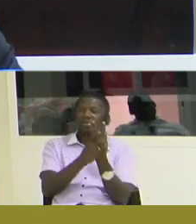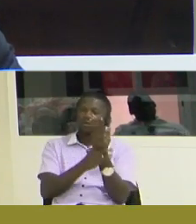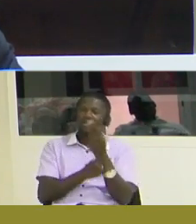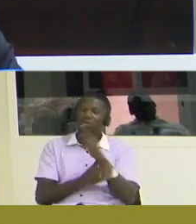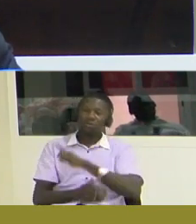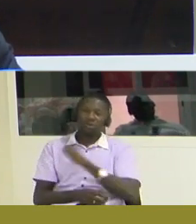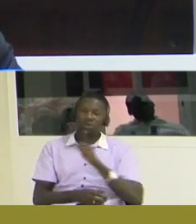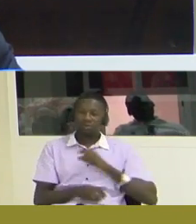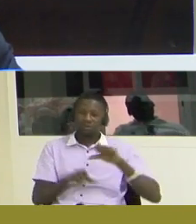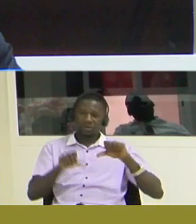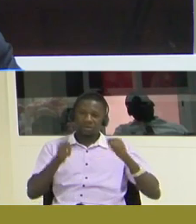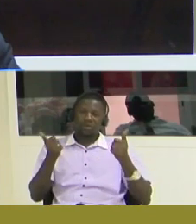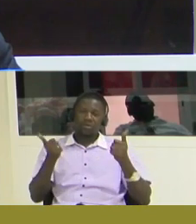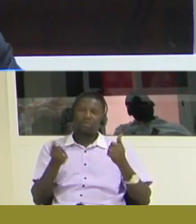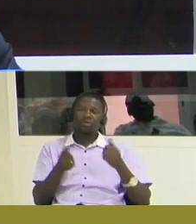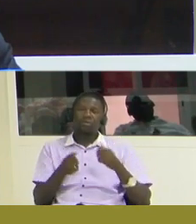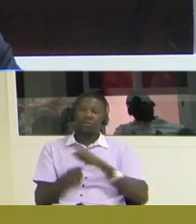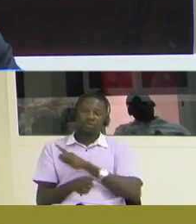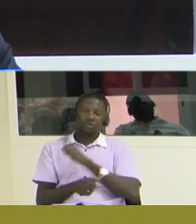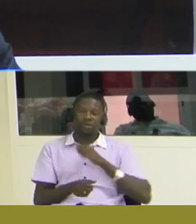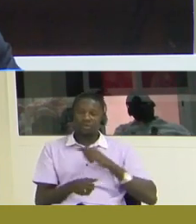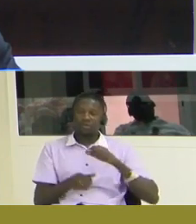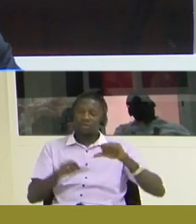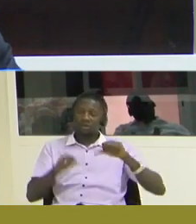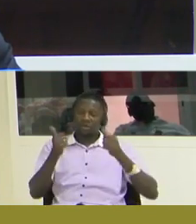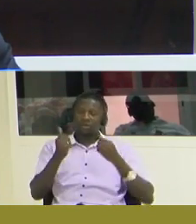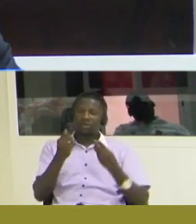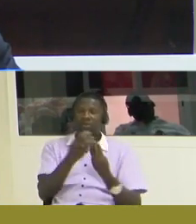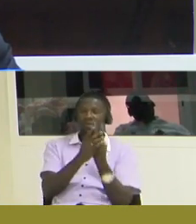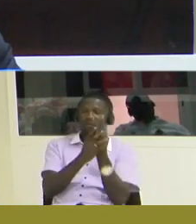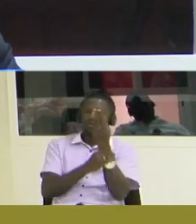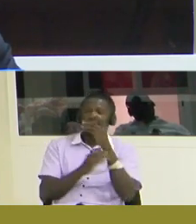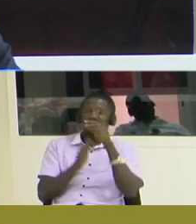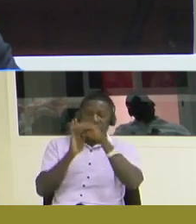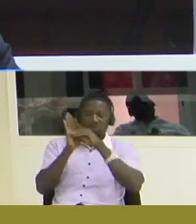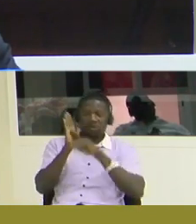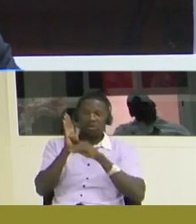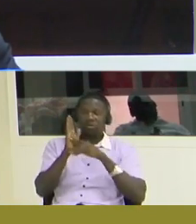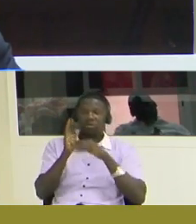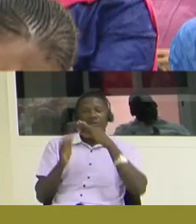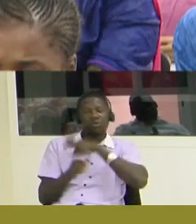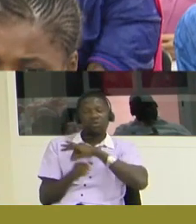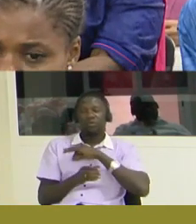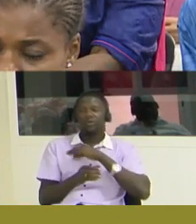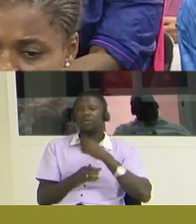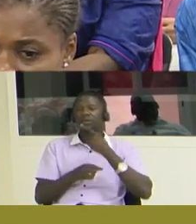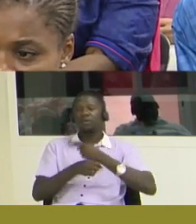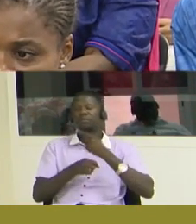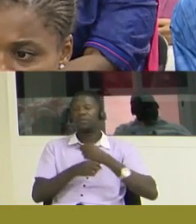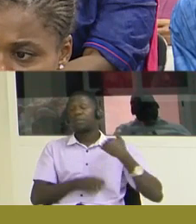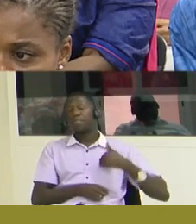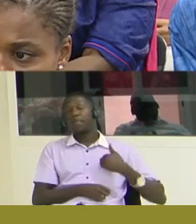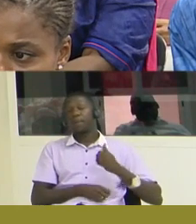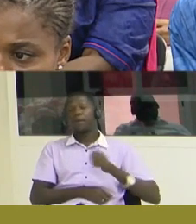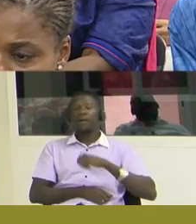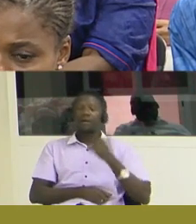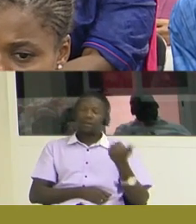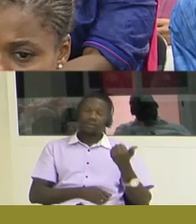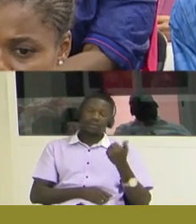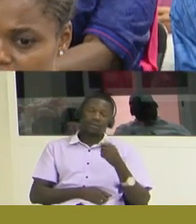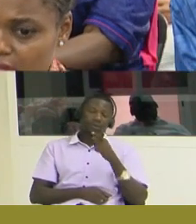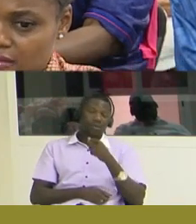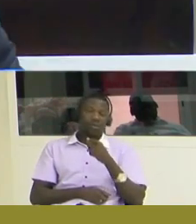we had started a development program that was beneficial to the Gambian people and it would